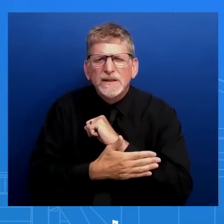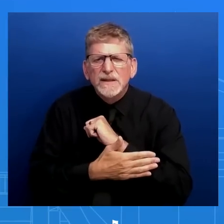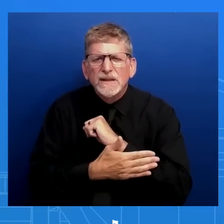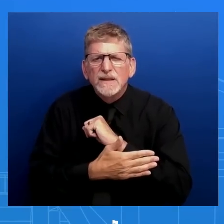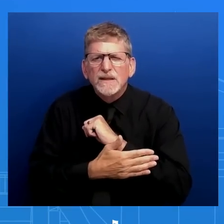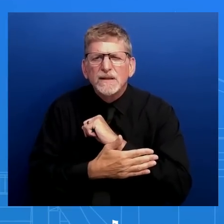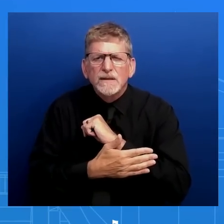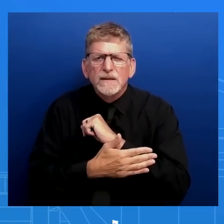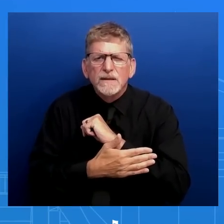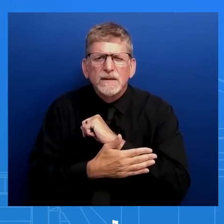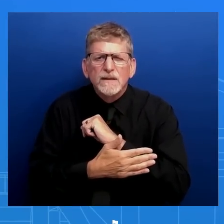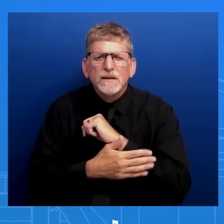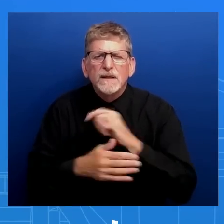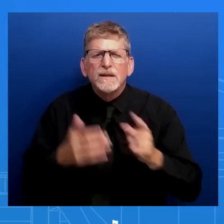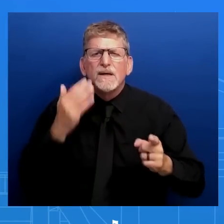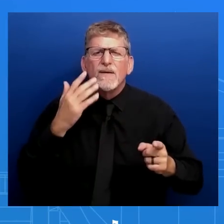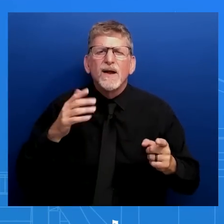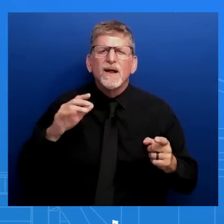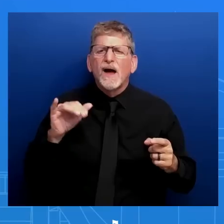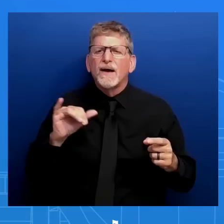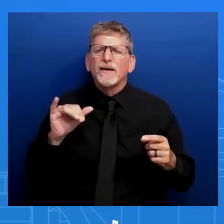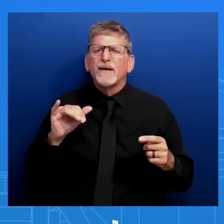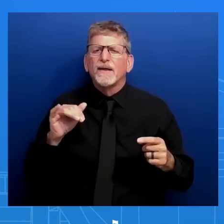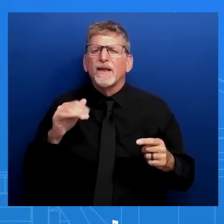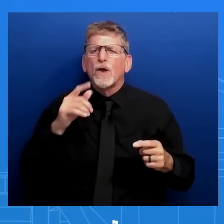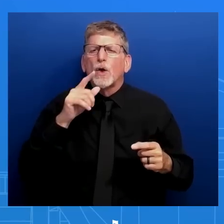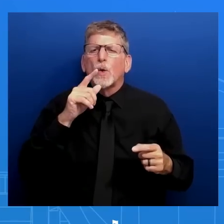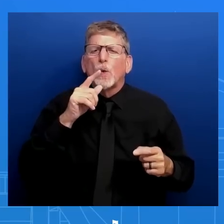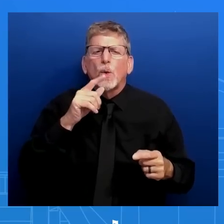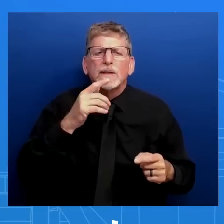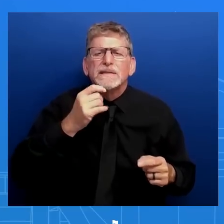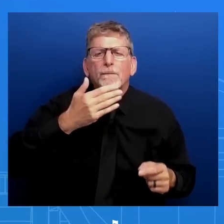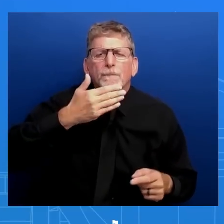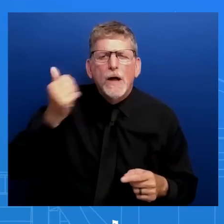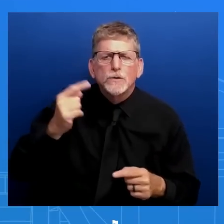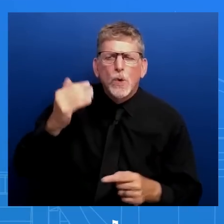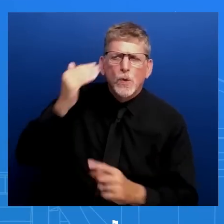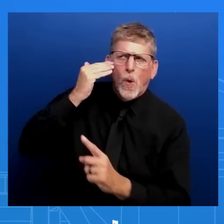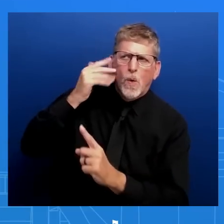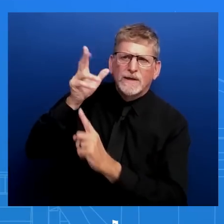know? I'm not sure I completely understand the question, but let me tack it this way, and if I'm wrong...